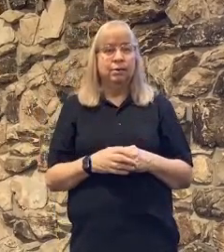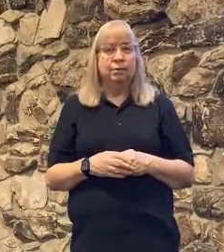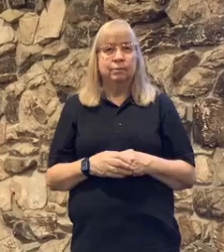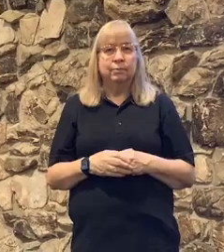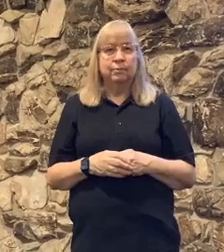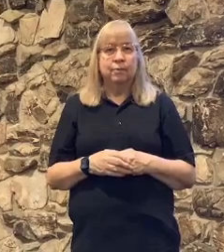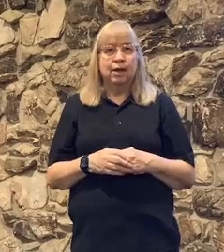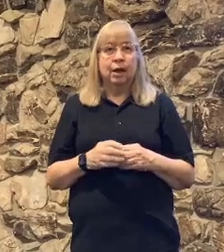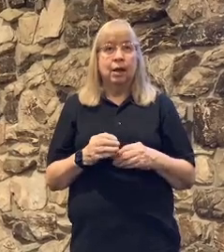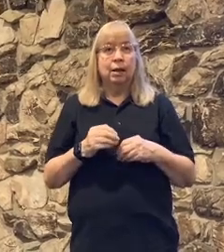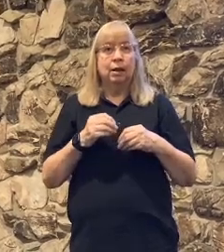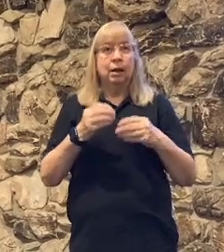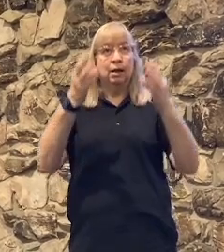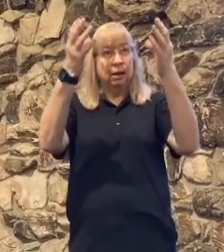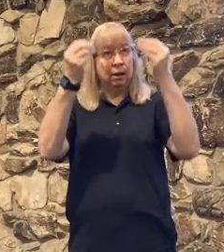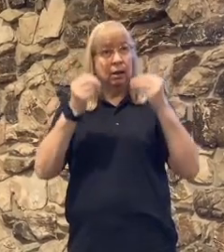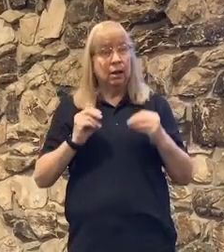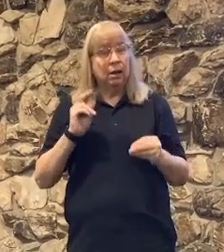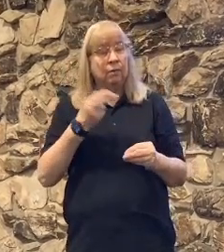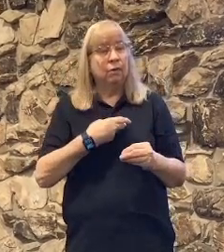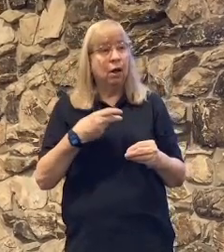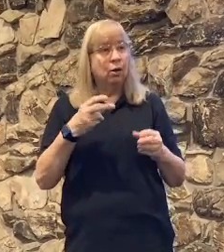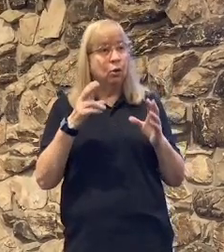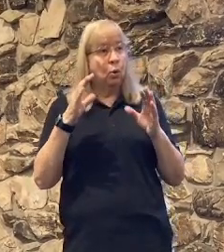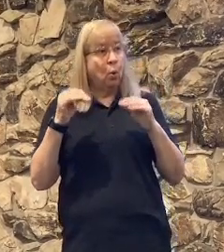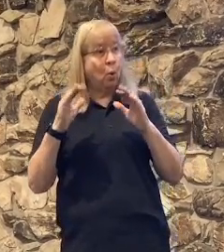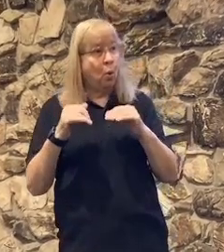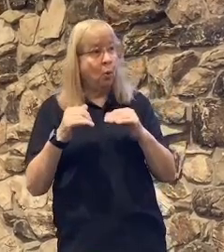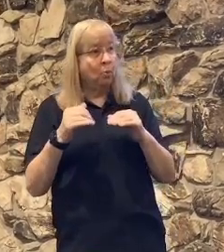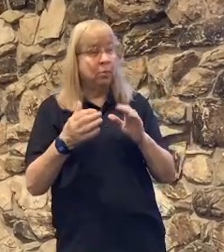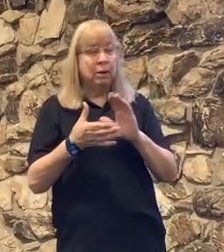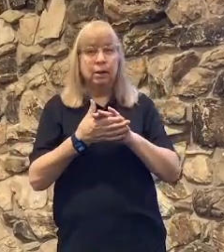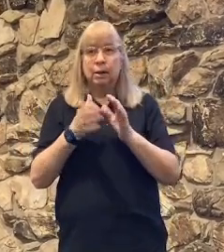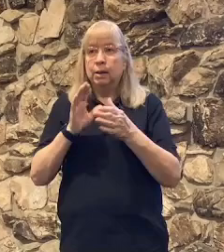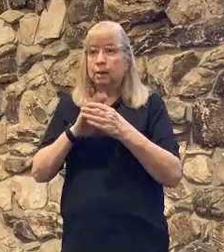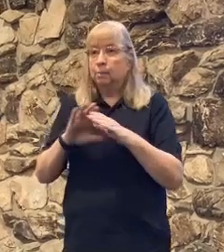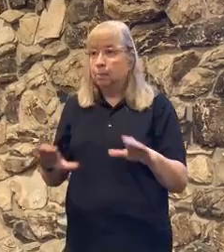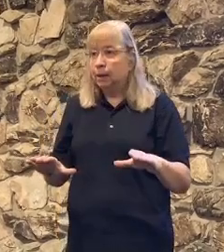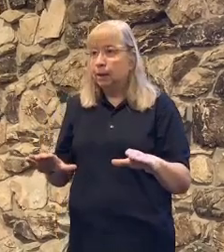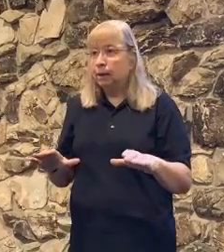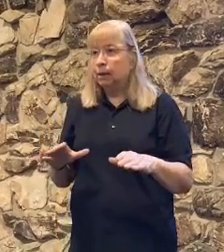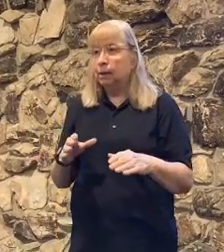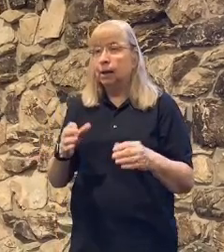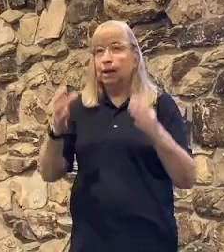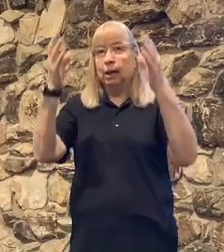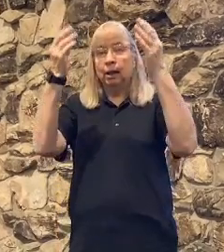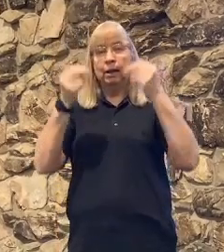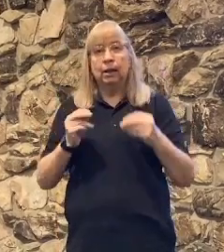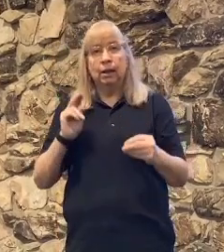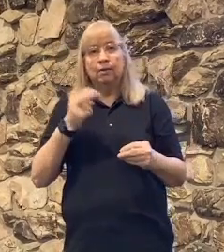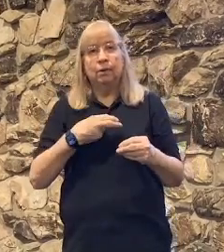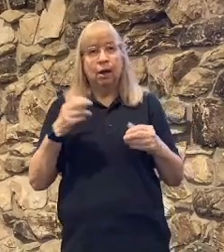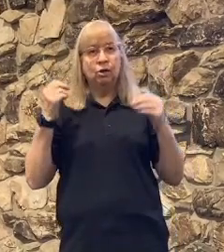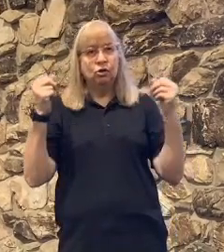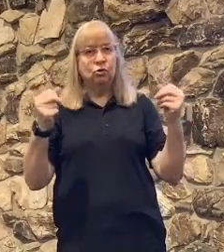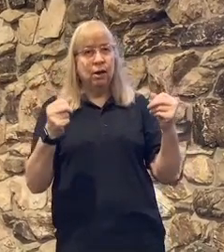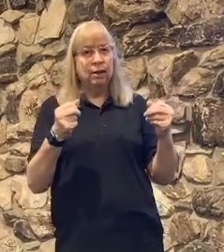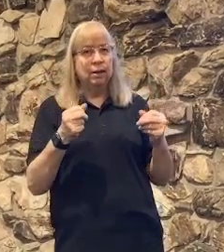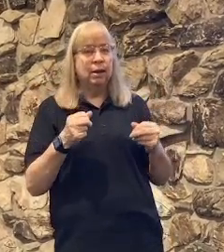God. It gives us hope. It gives us peace. It gives us strength and